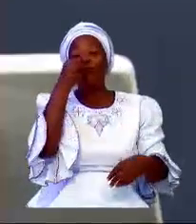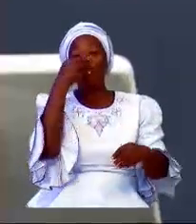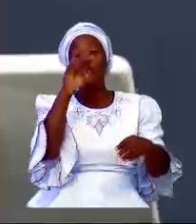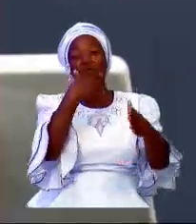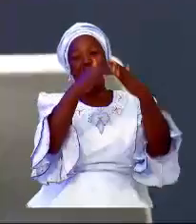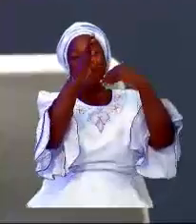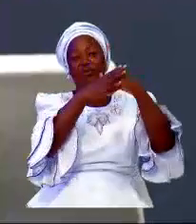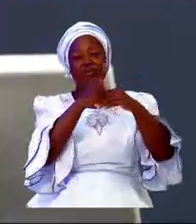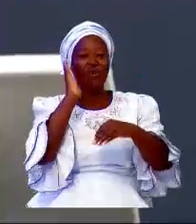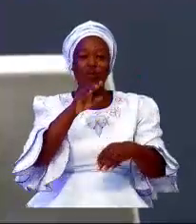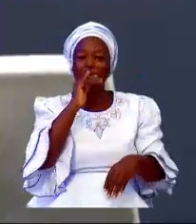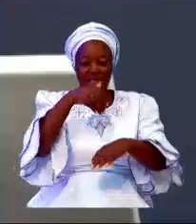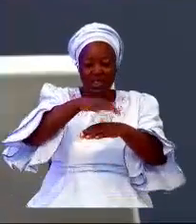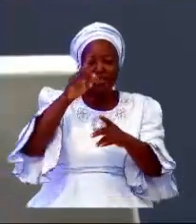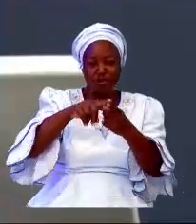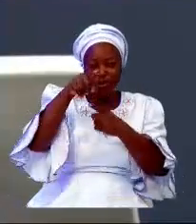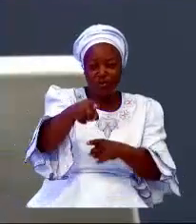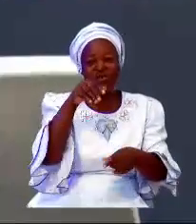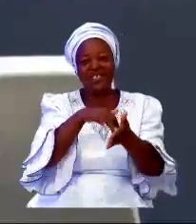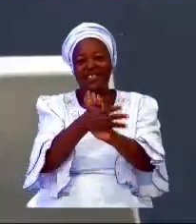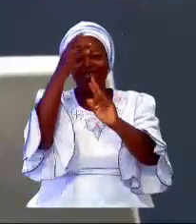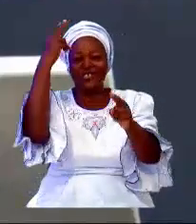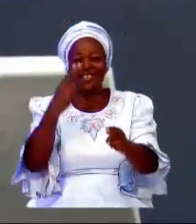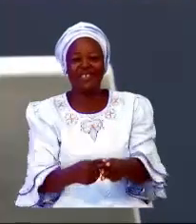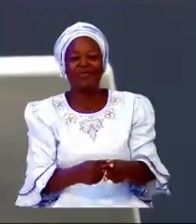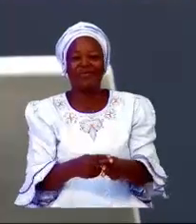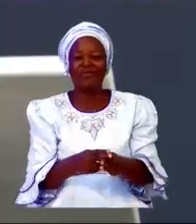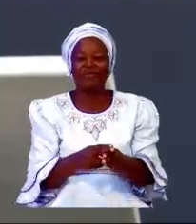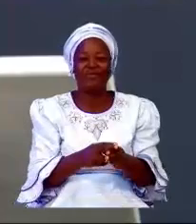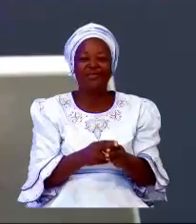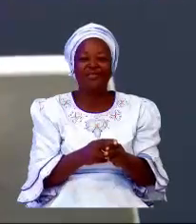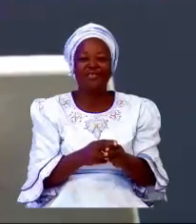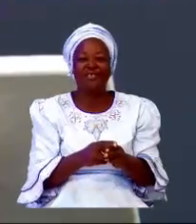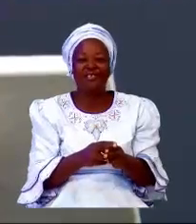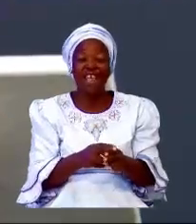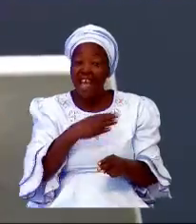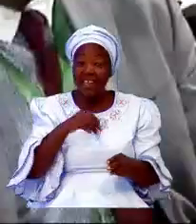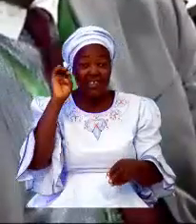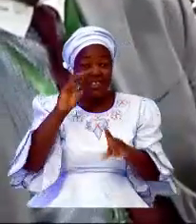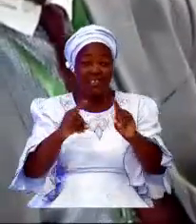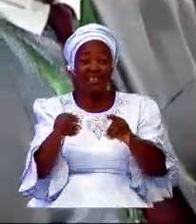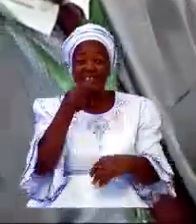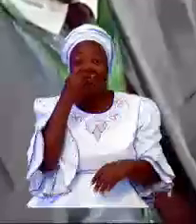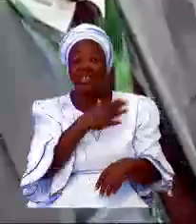is not giving him strength, the food of heaven will be sent unto you.